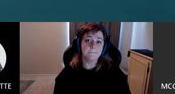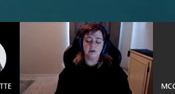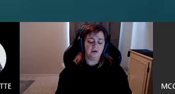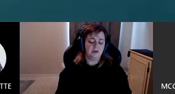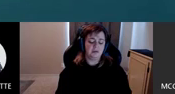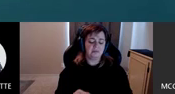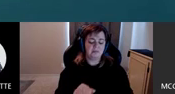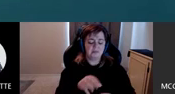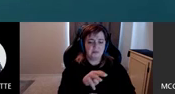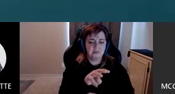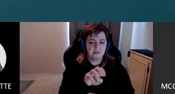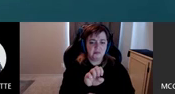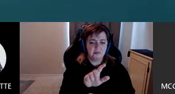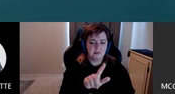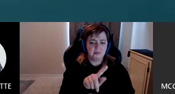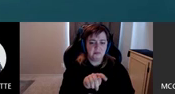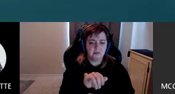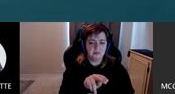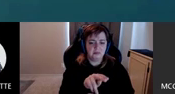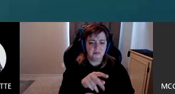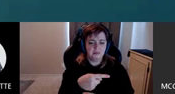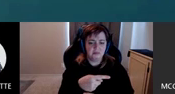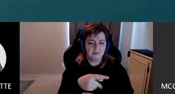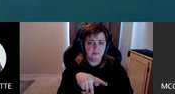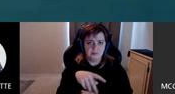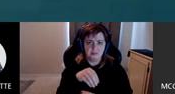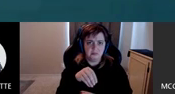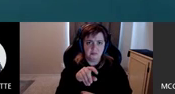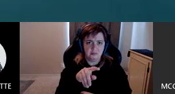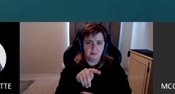one bland, boring color.